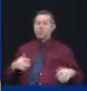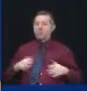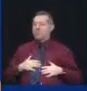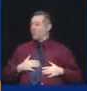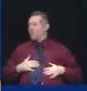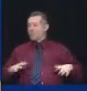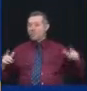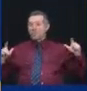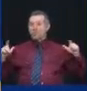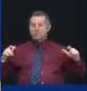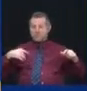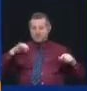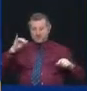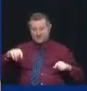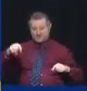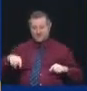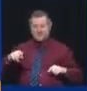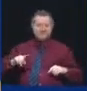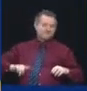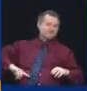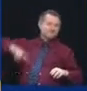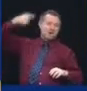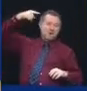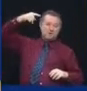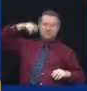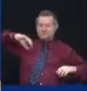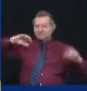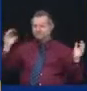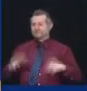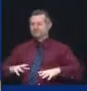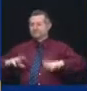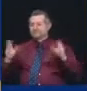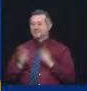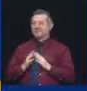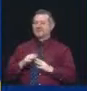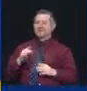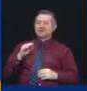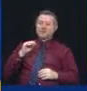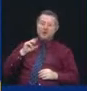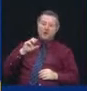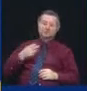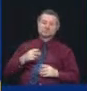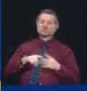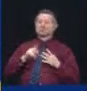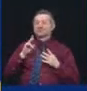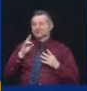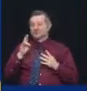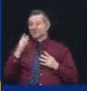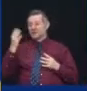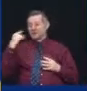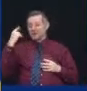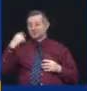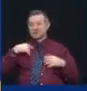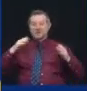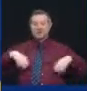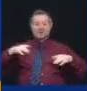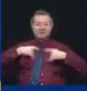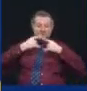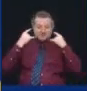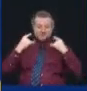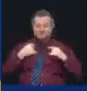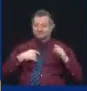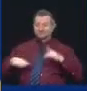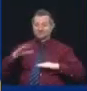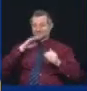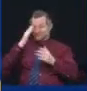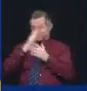just think about it. The first meetings we had, we weren't even wearing masks. We didn't even know enough to wear